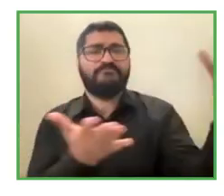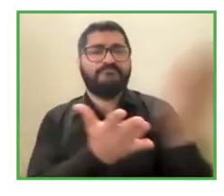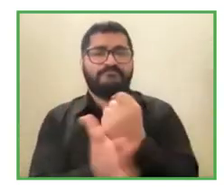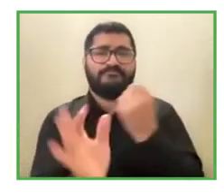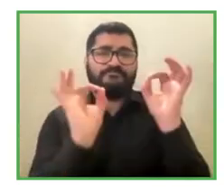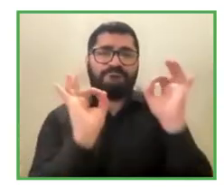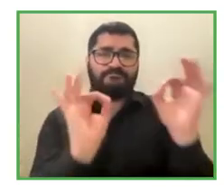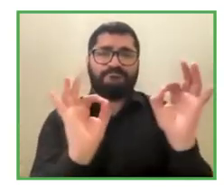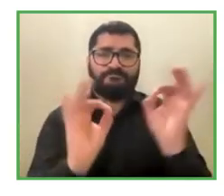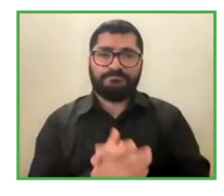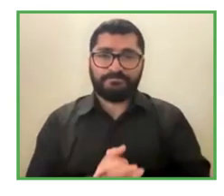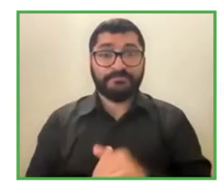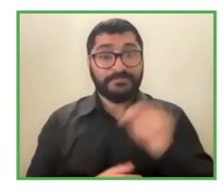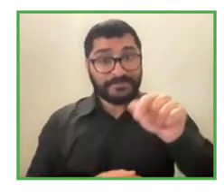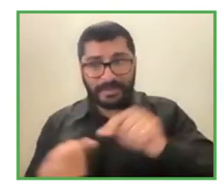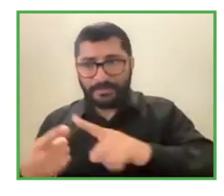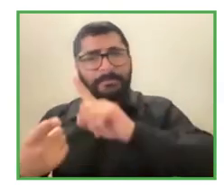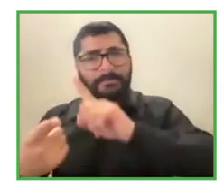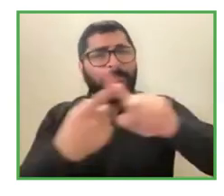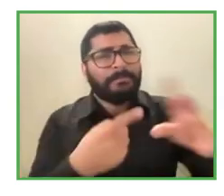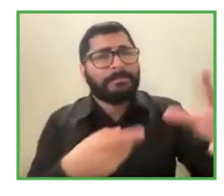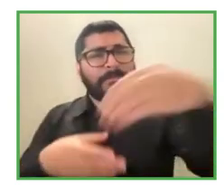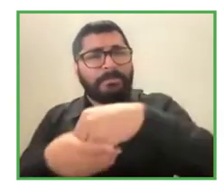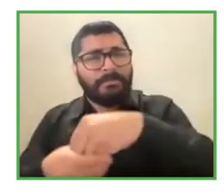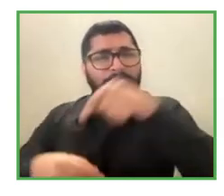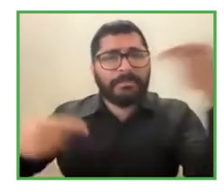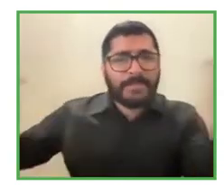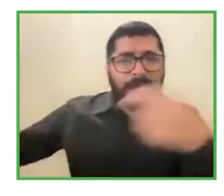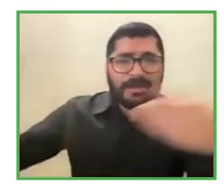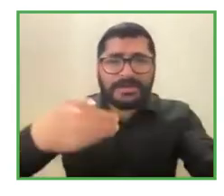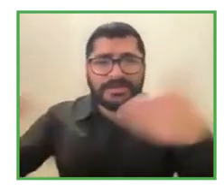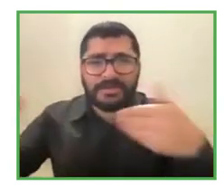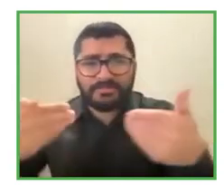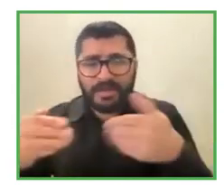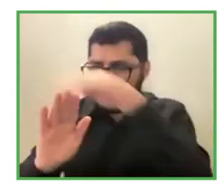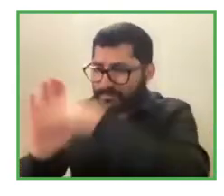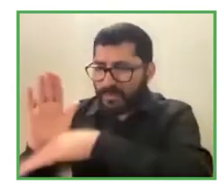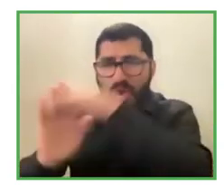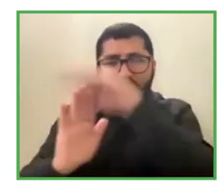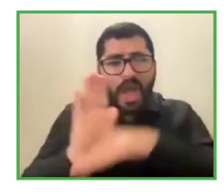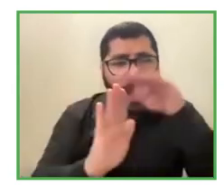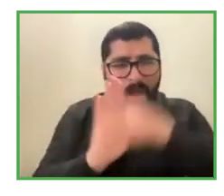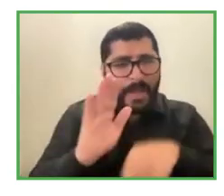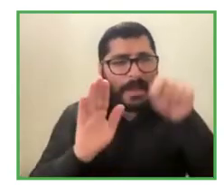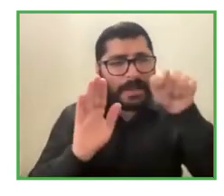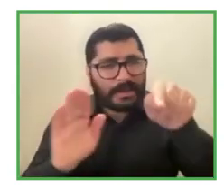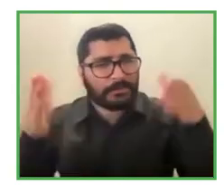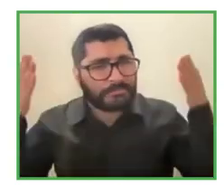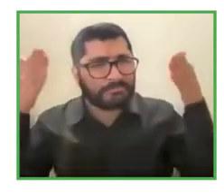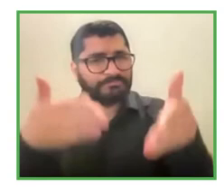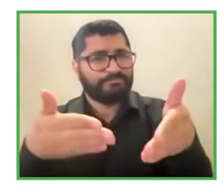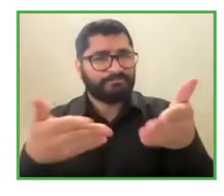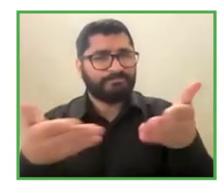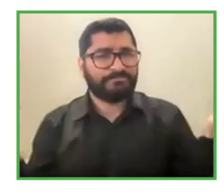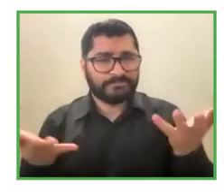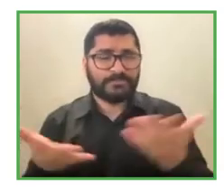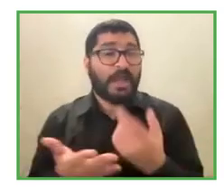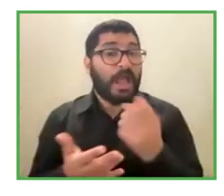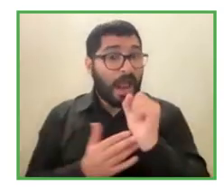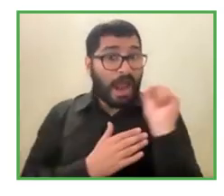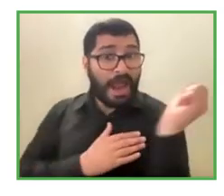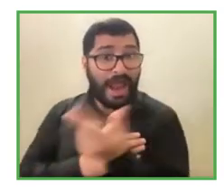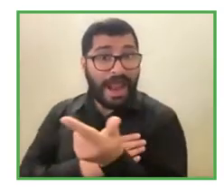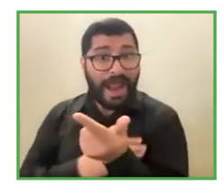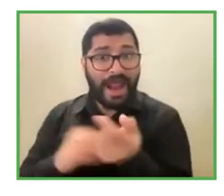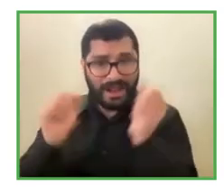to participate, from companies such as the one that we have, ICT, where